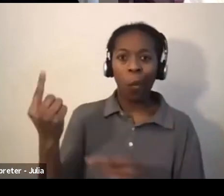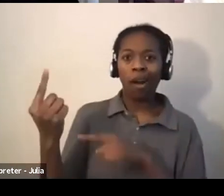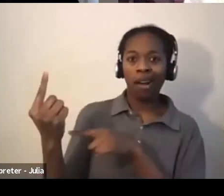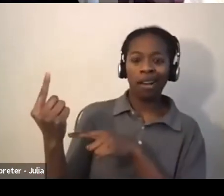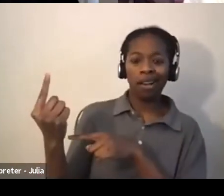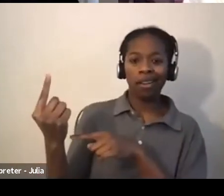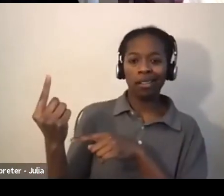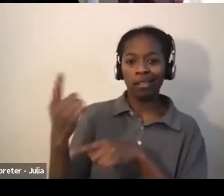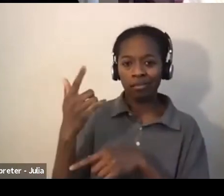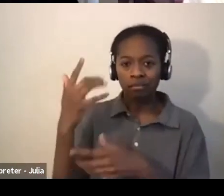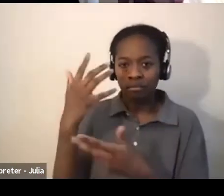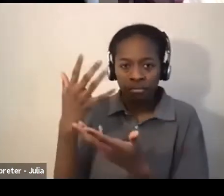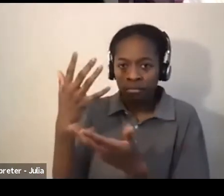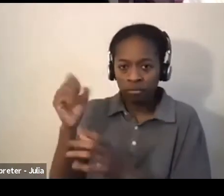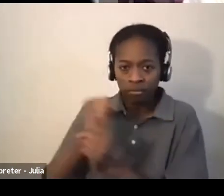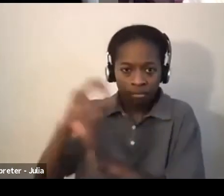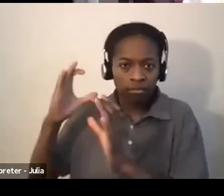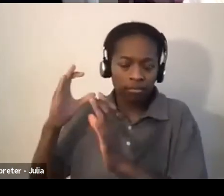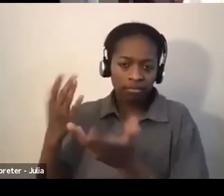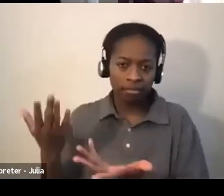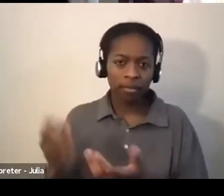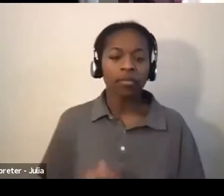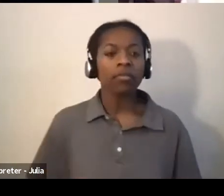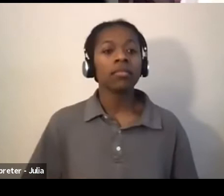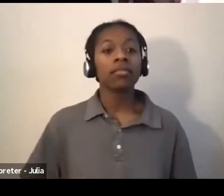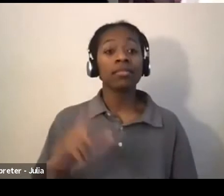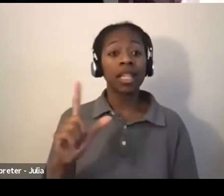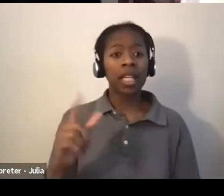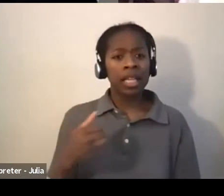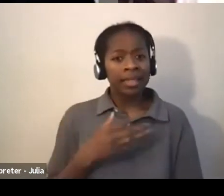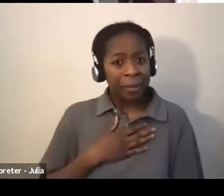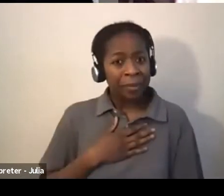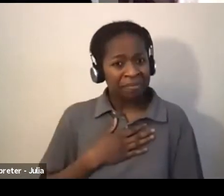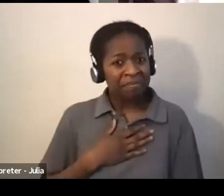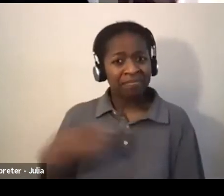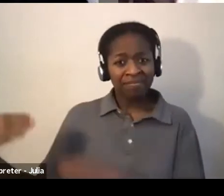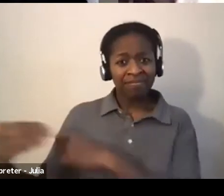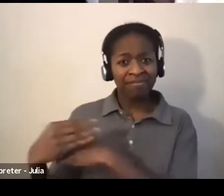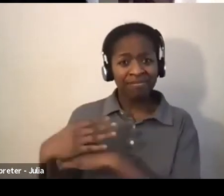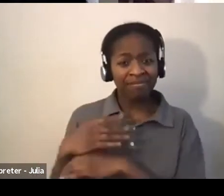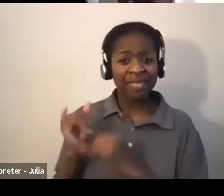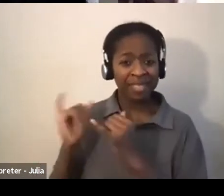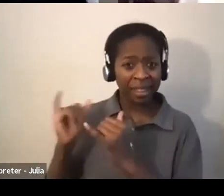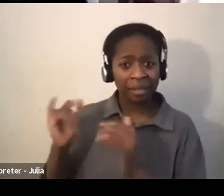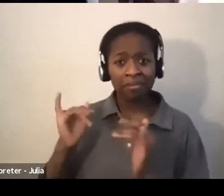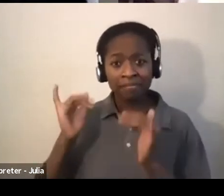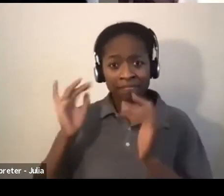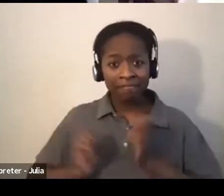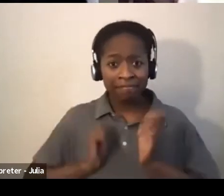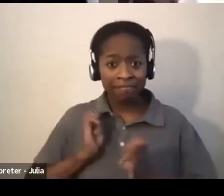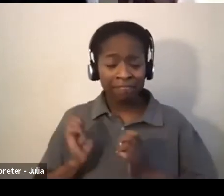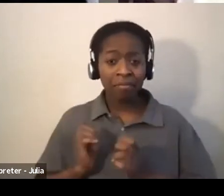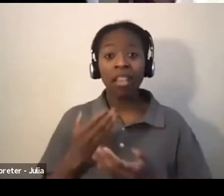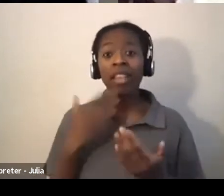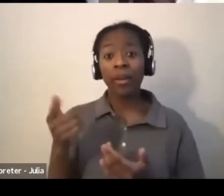most. Well, gosh, I was almost getting emotional with you. Thank you so much, all of you, for